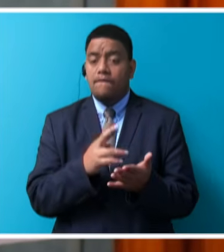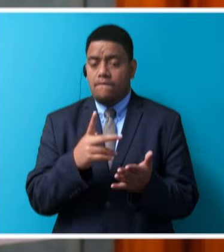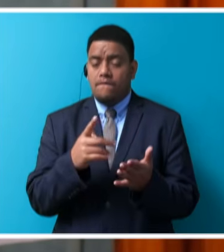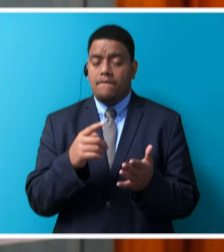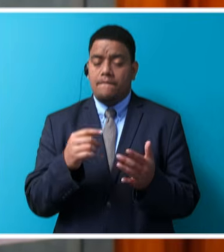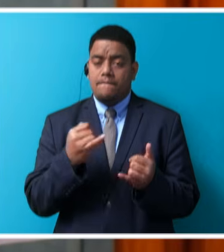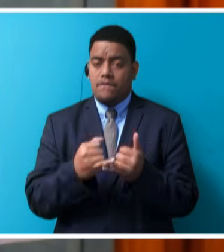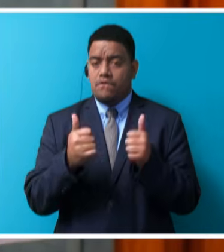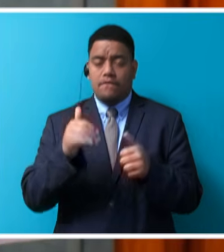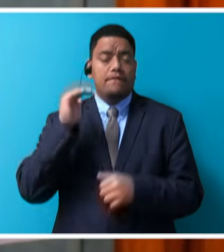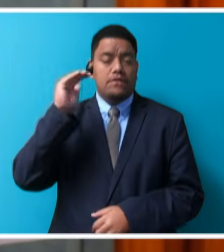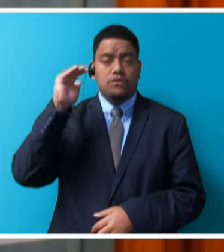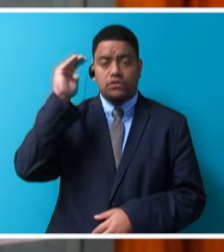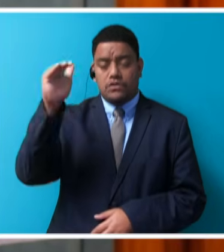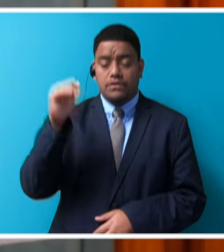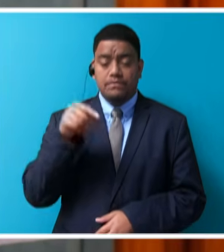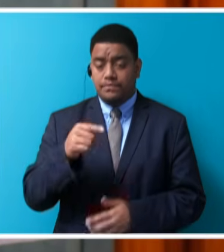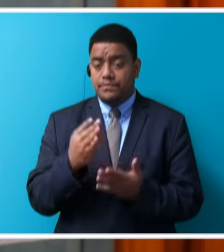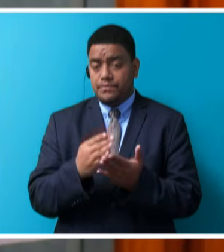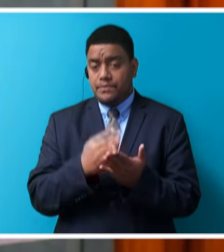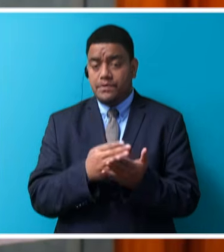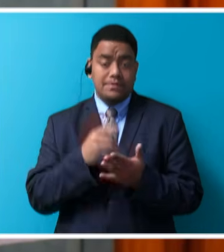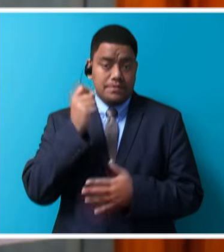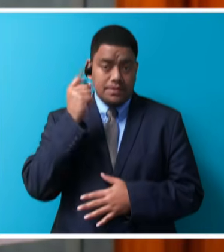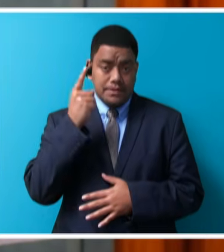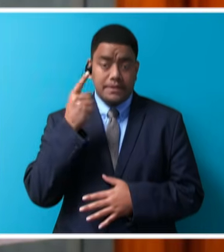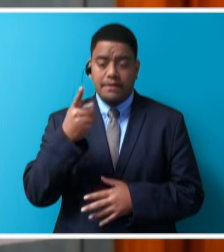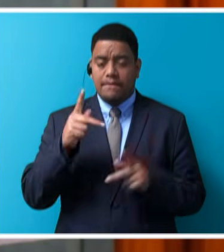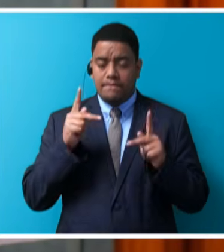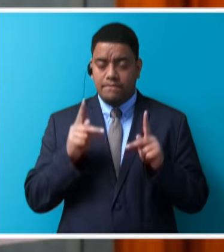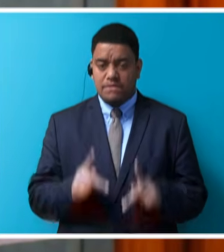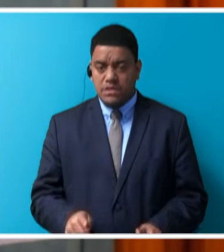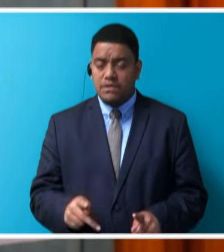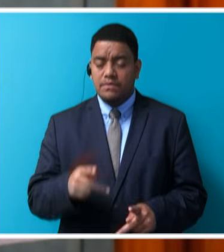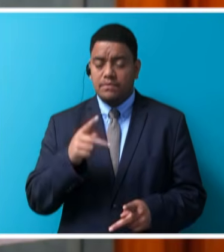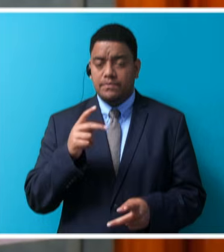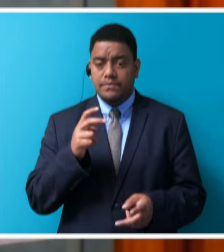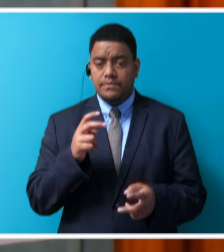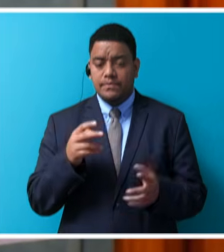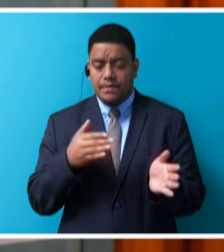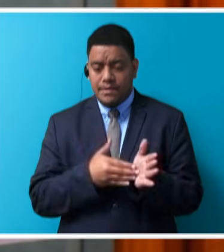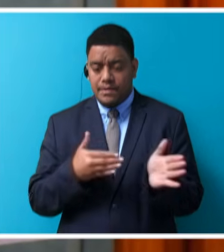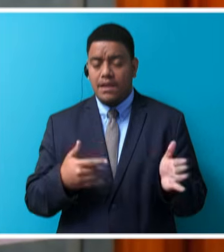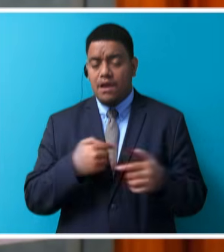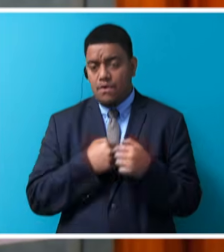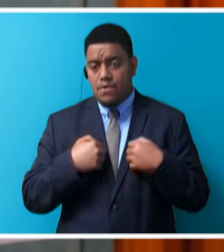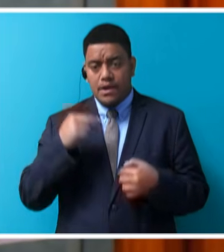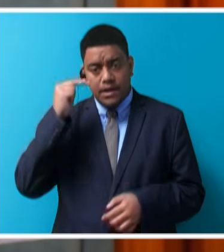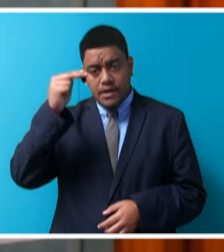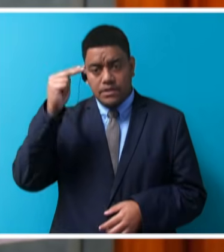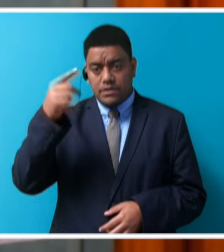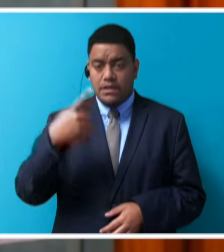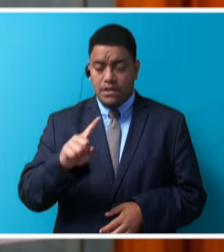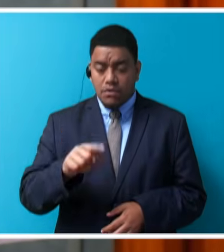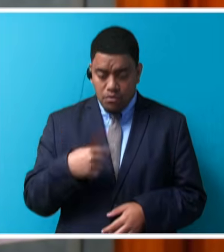Future. This budget recognizes the fiscal constraints facing our nation while continuing